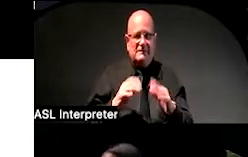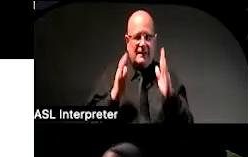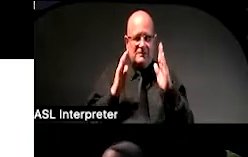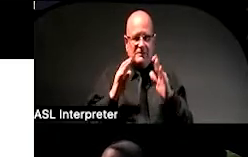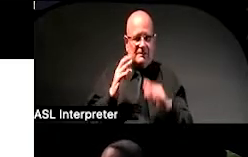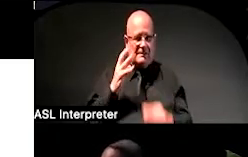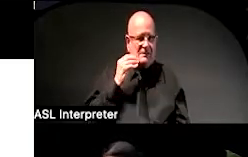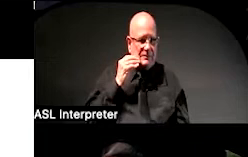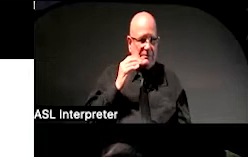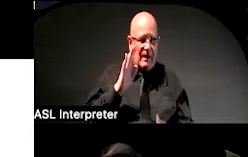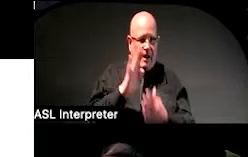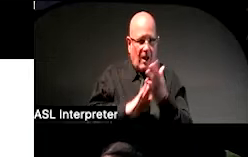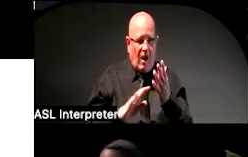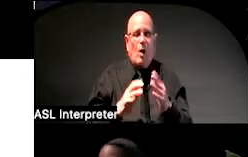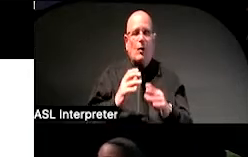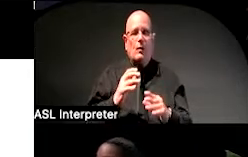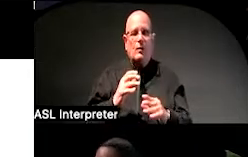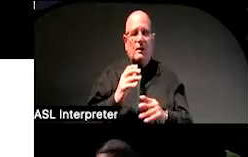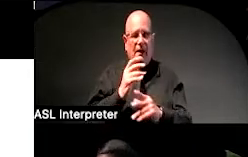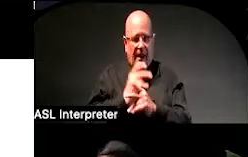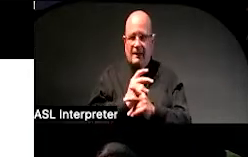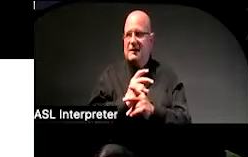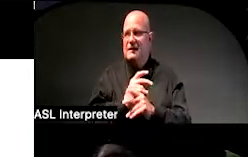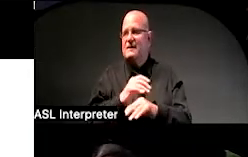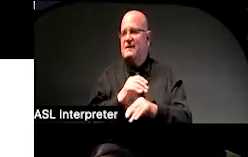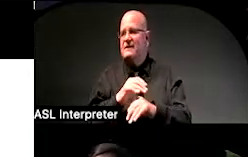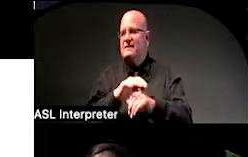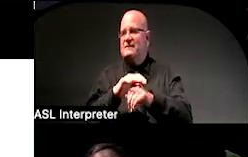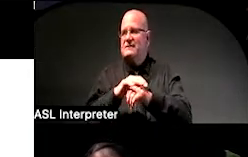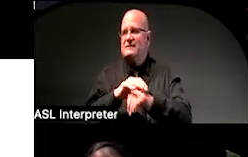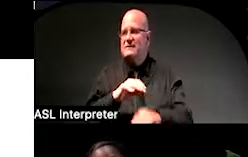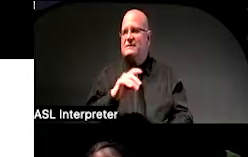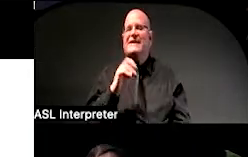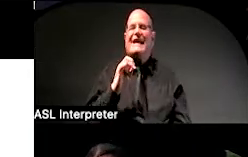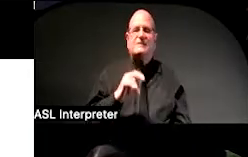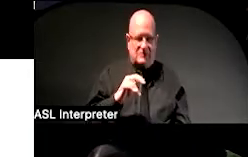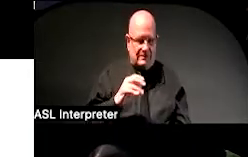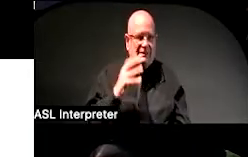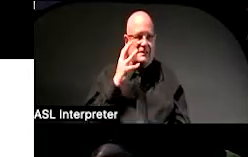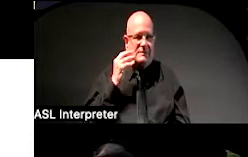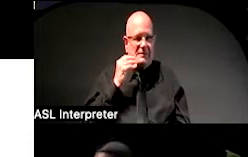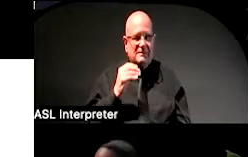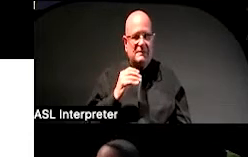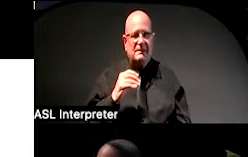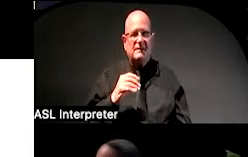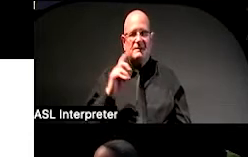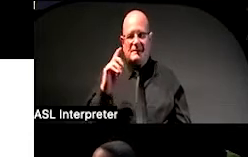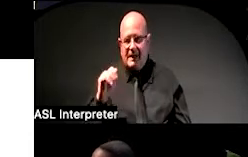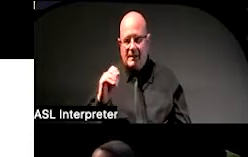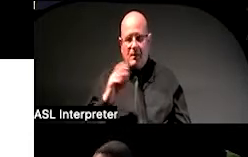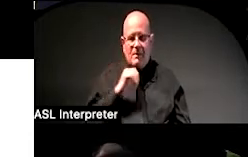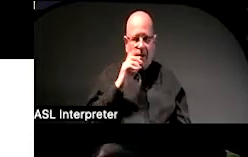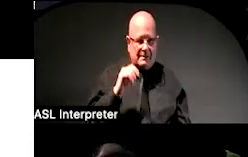by college students as they negotiate their disabled and non-disabled identities. She is currently an